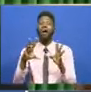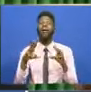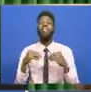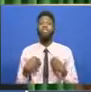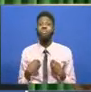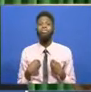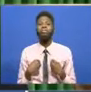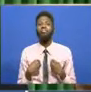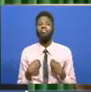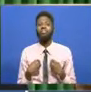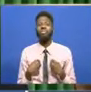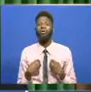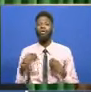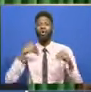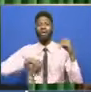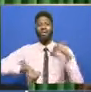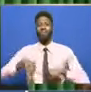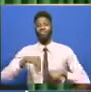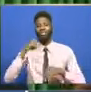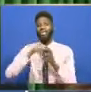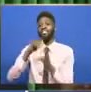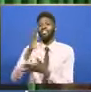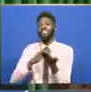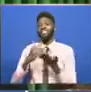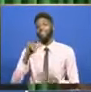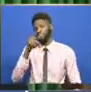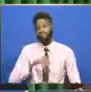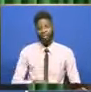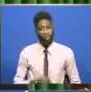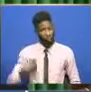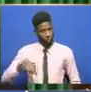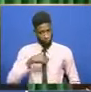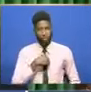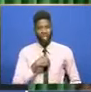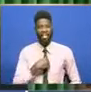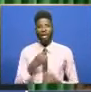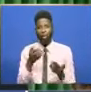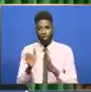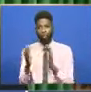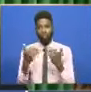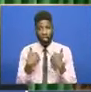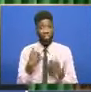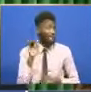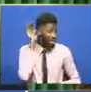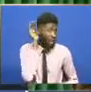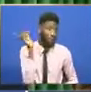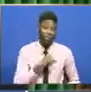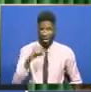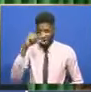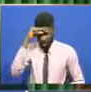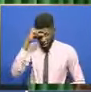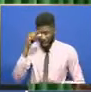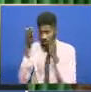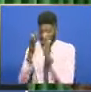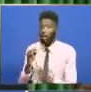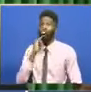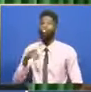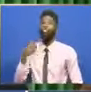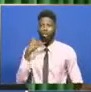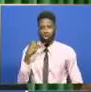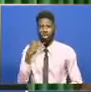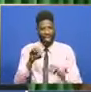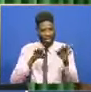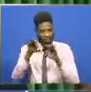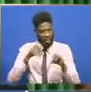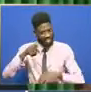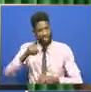gameplay in this sector. We have a chance. You have heard what Governor Hassan Joho has said here about what he has managed to achieve